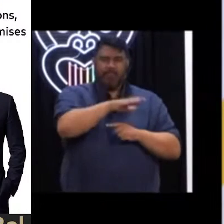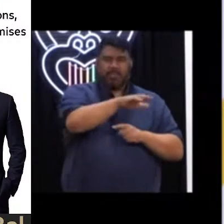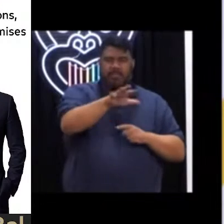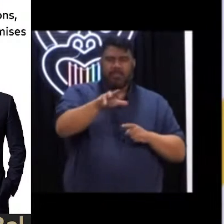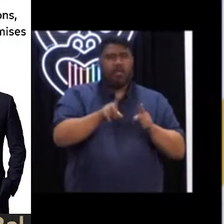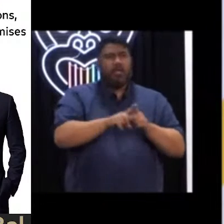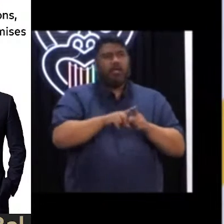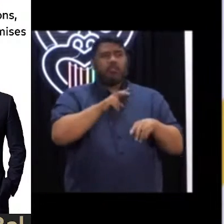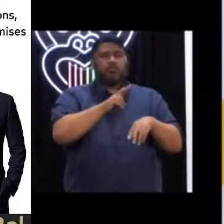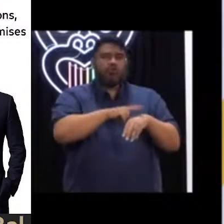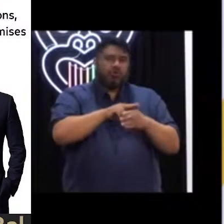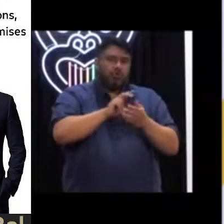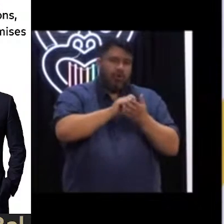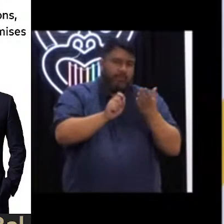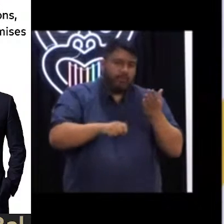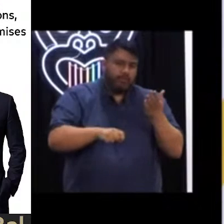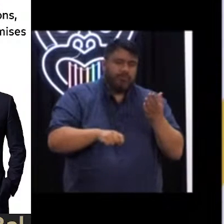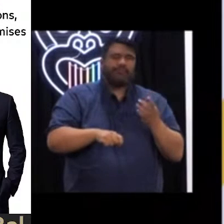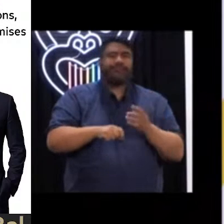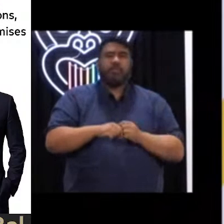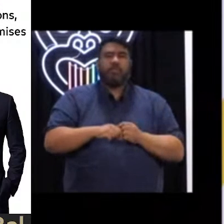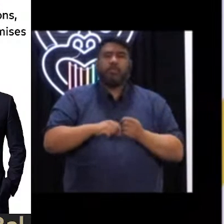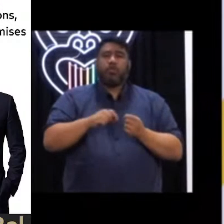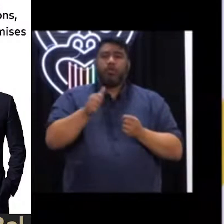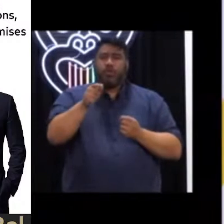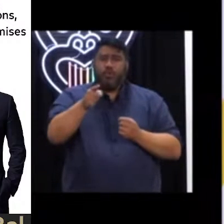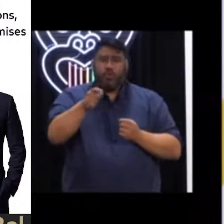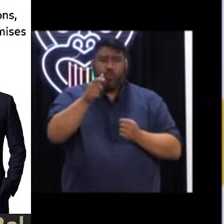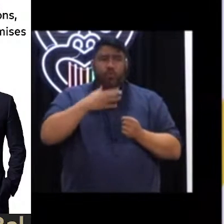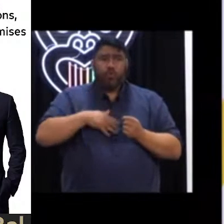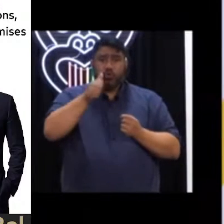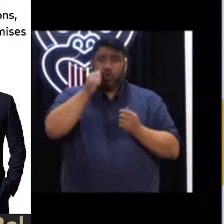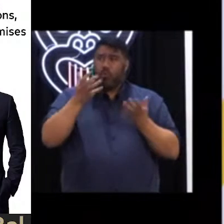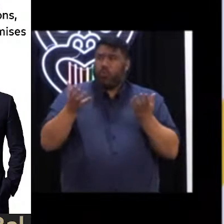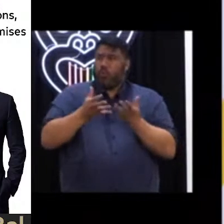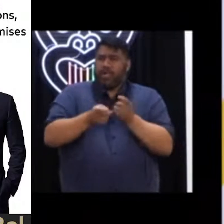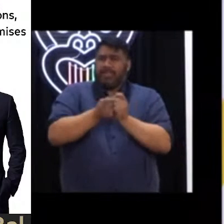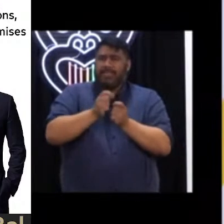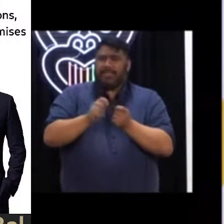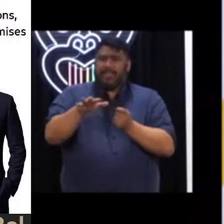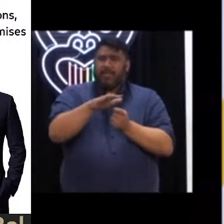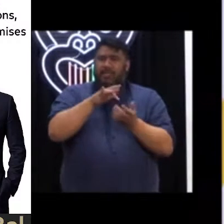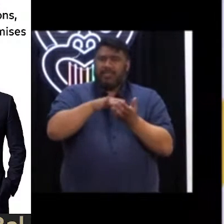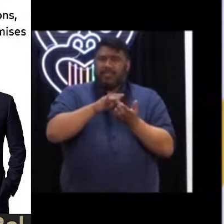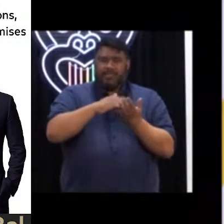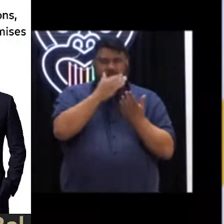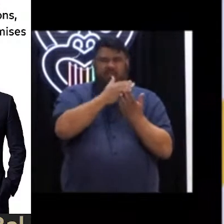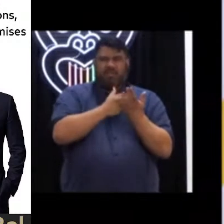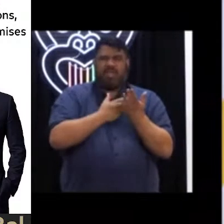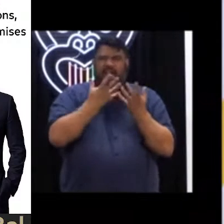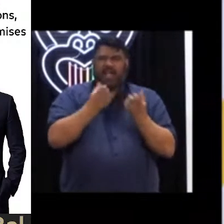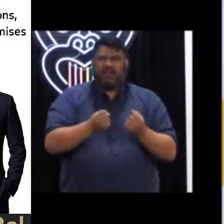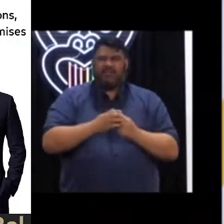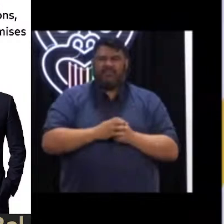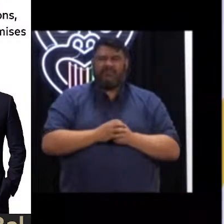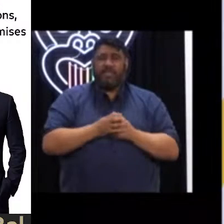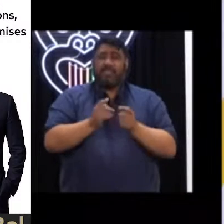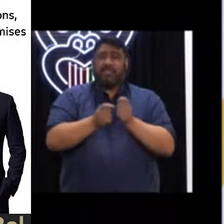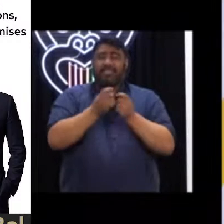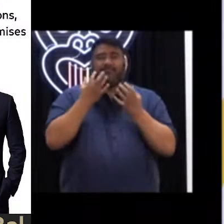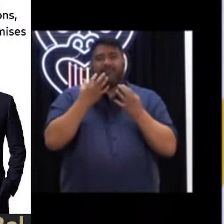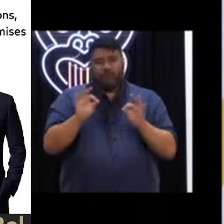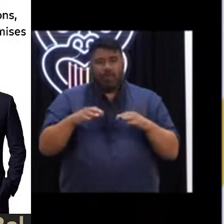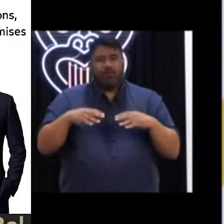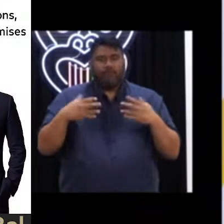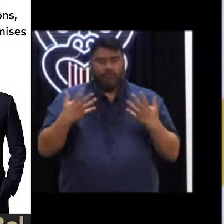practices, and for a list of testing places, please do go to Health Point. Testing, as ever, is free, and please let the